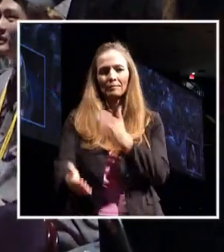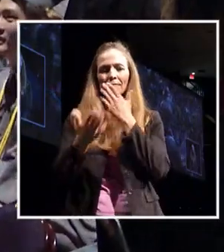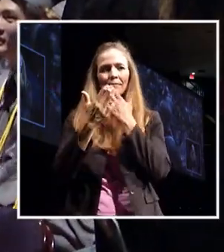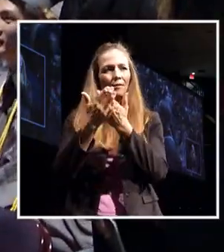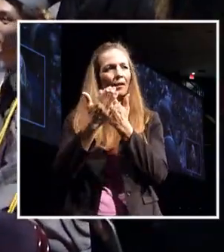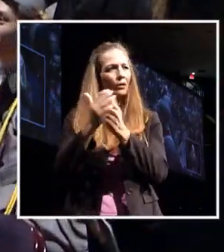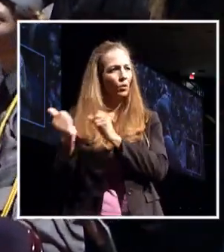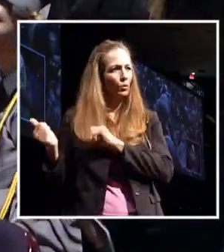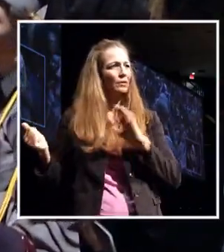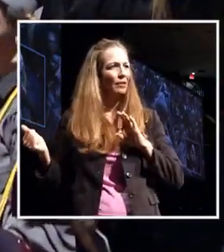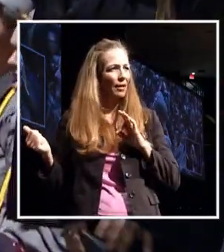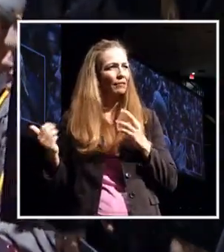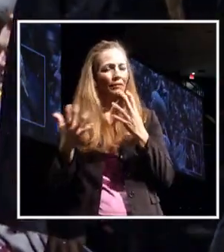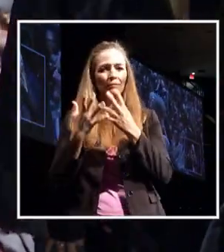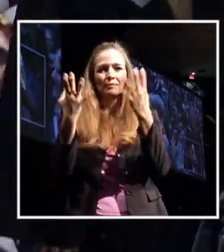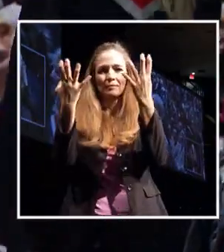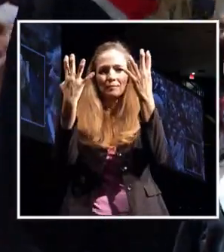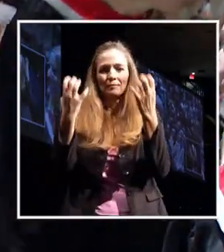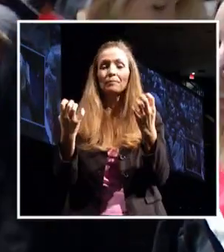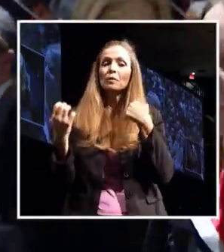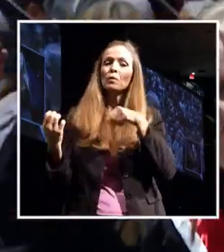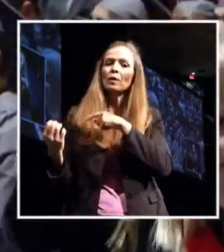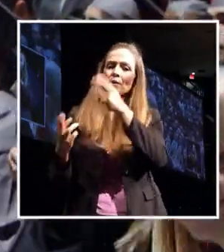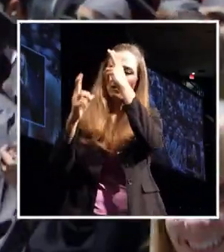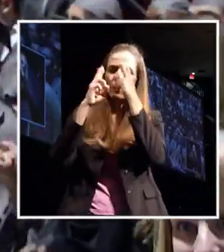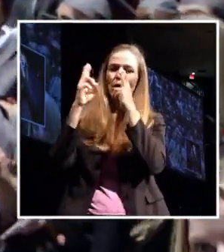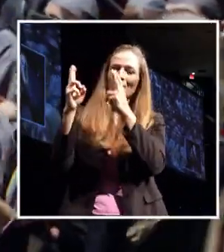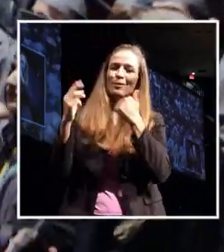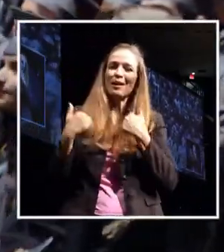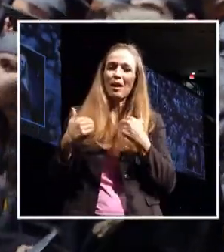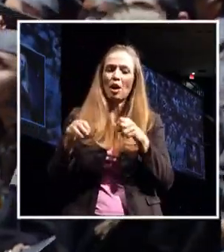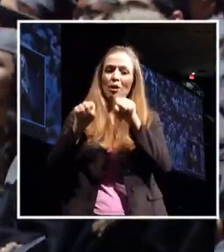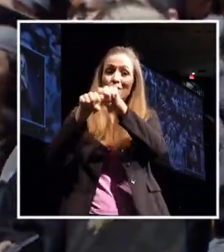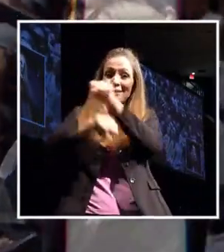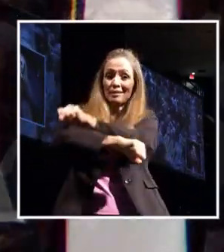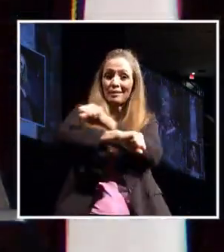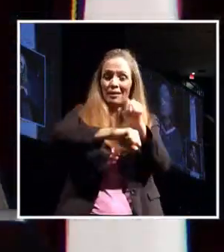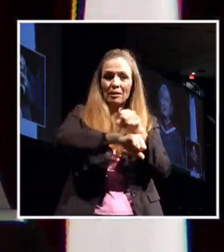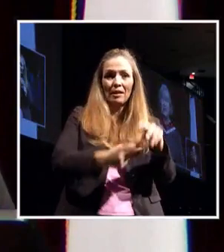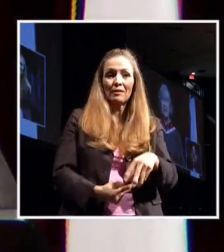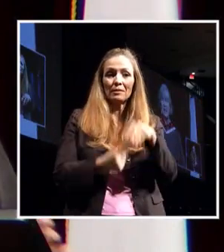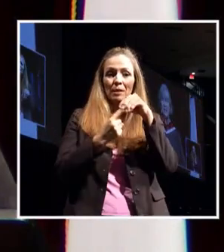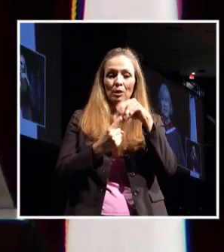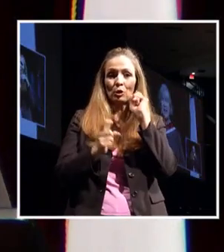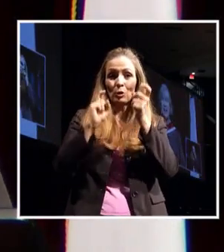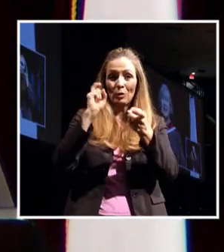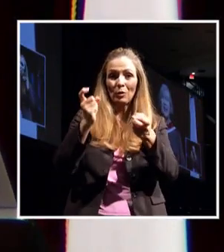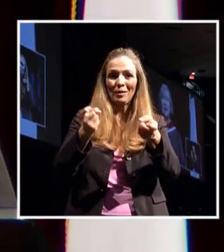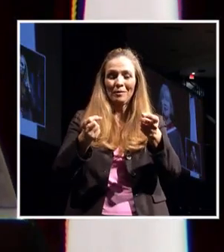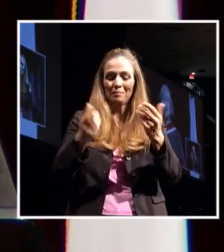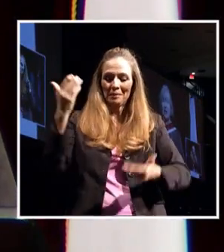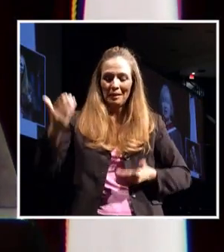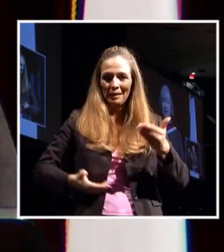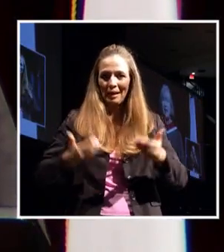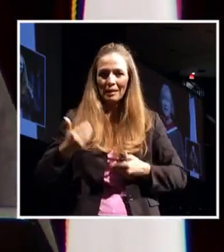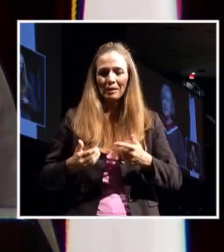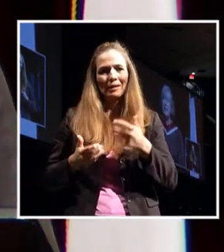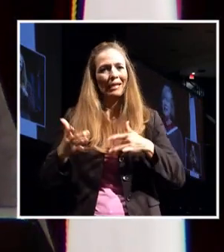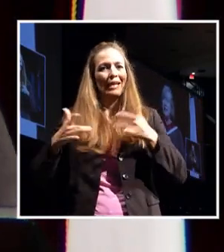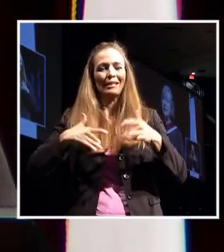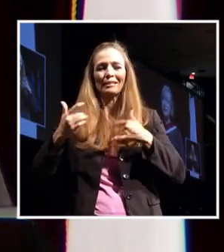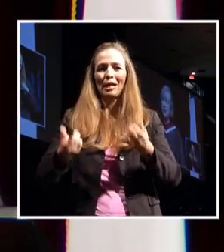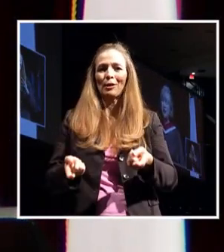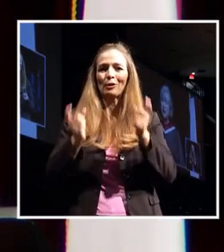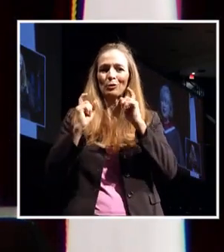Thank you, staff. We are honored to have on stage with us some very special guests today. We're very excited that